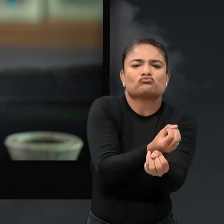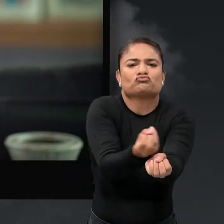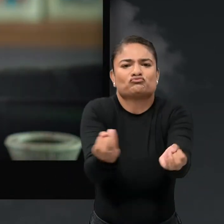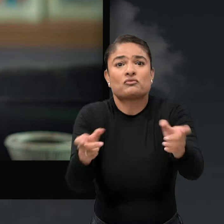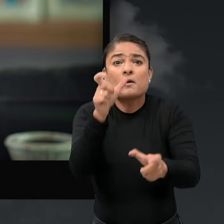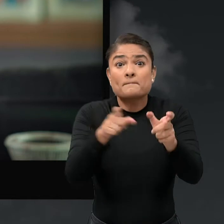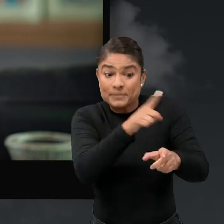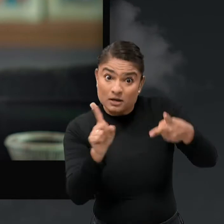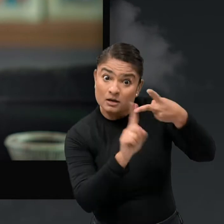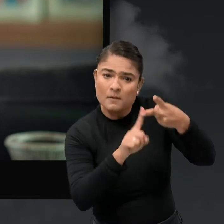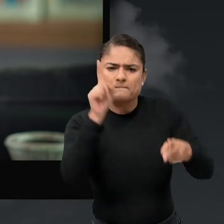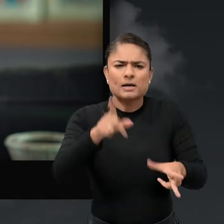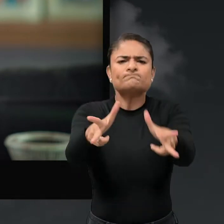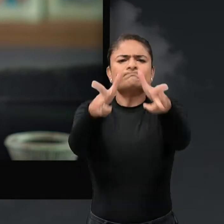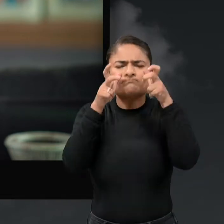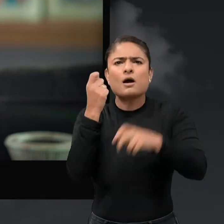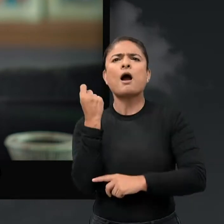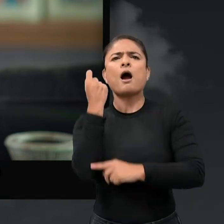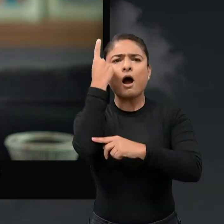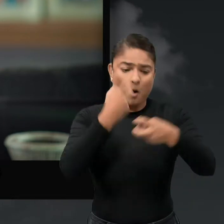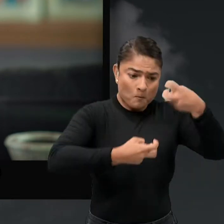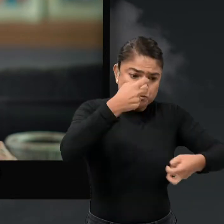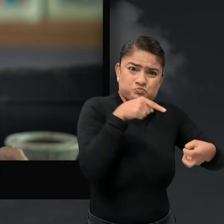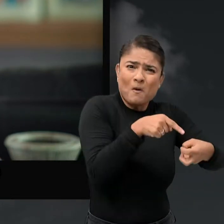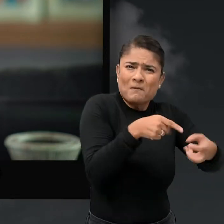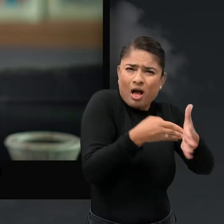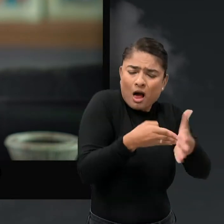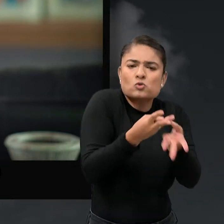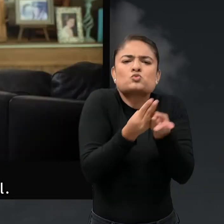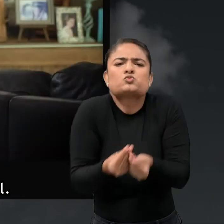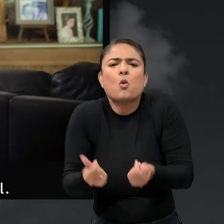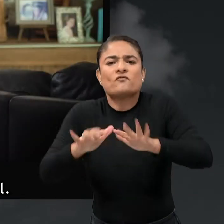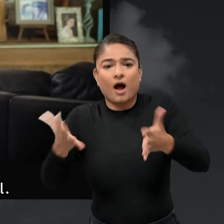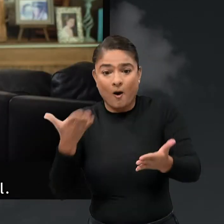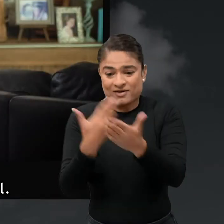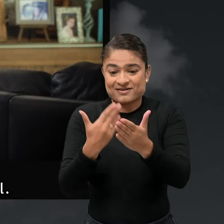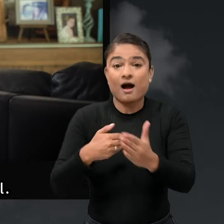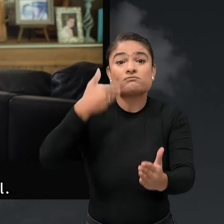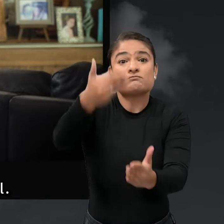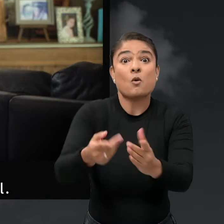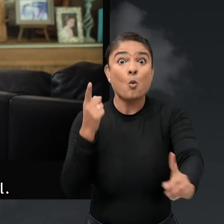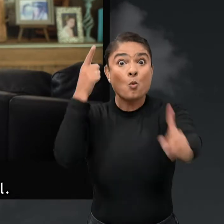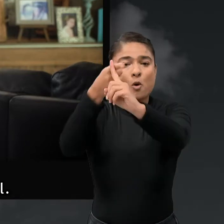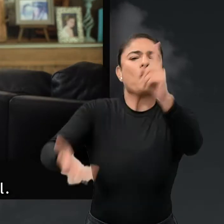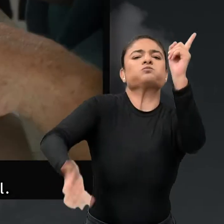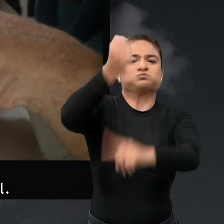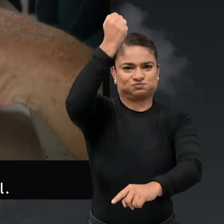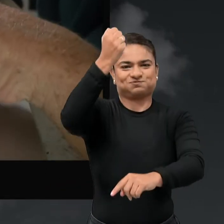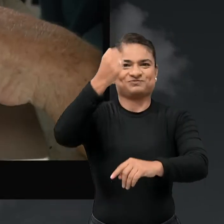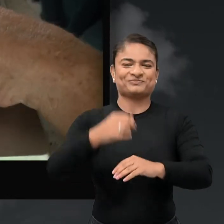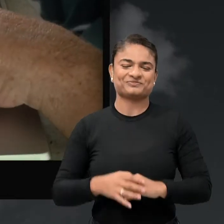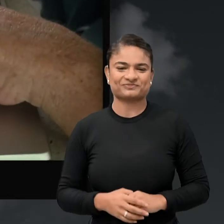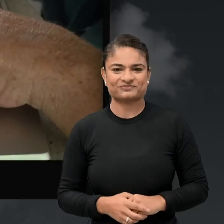And the second thing was people being receptive to problem solving and being flexible and learning that there's more than one ways to achieve an end